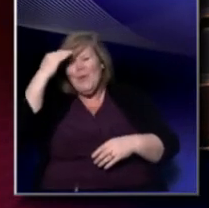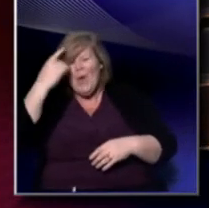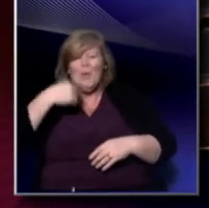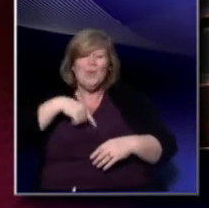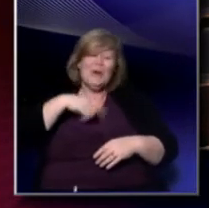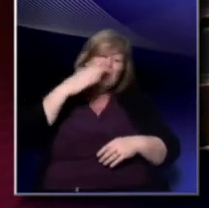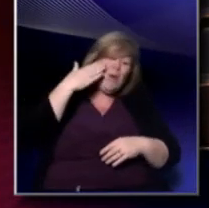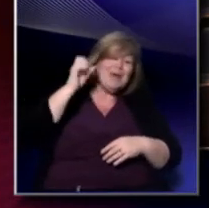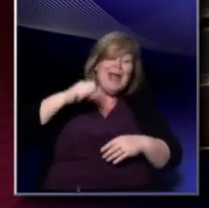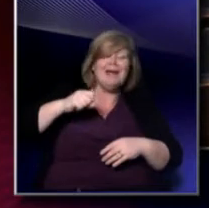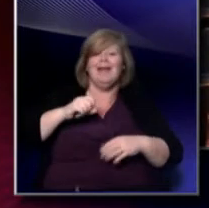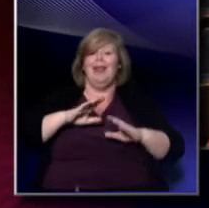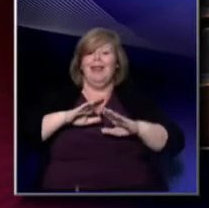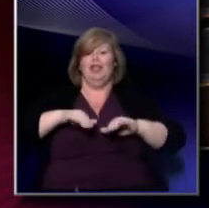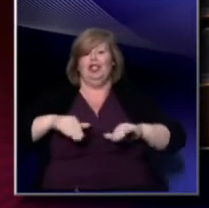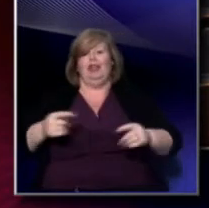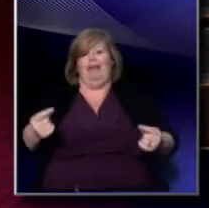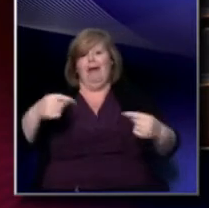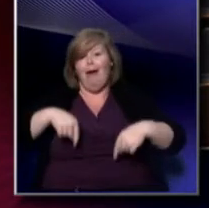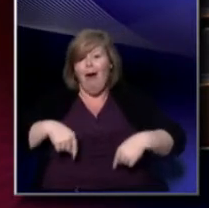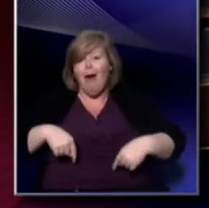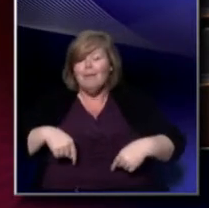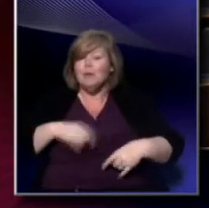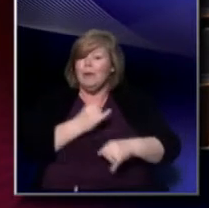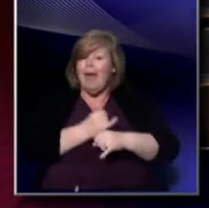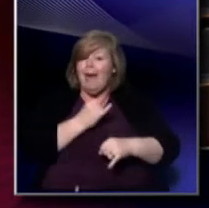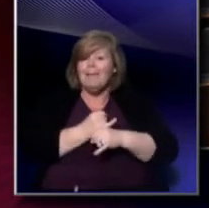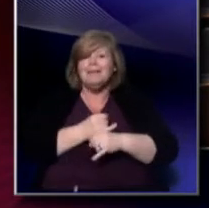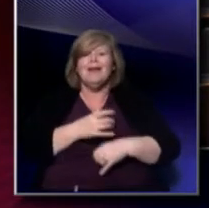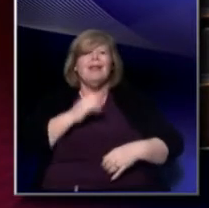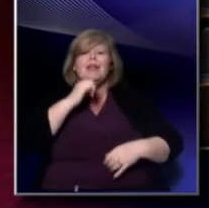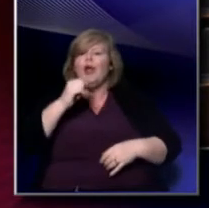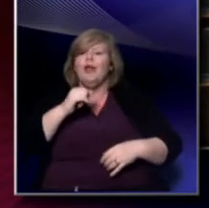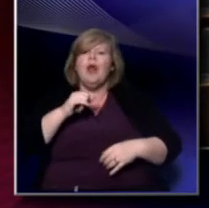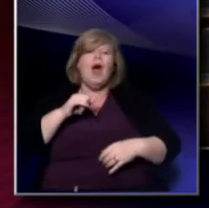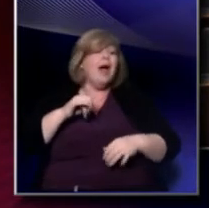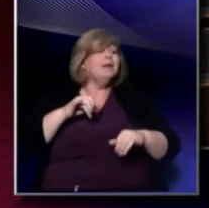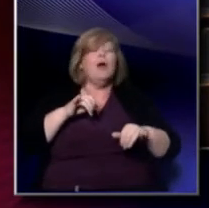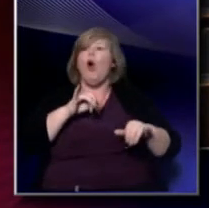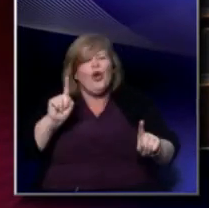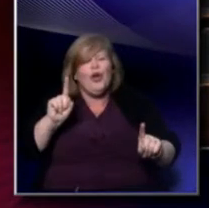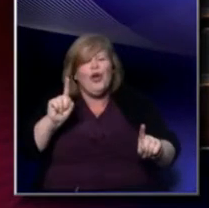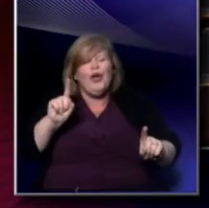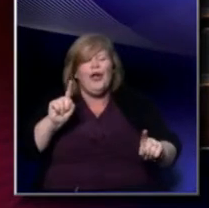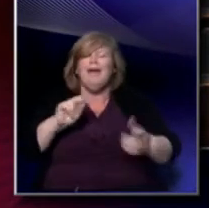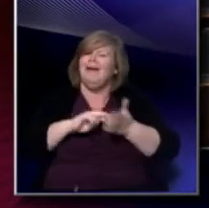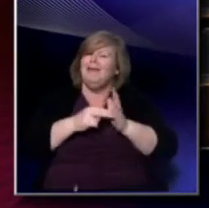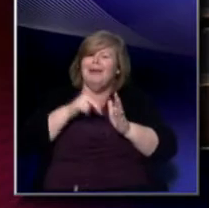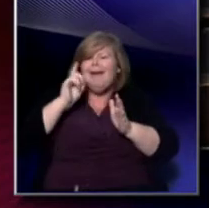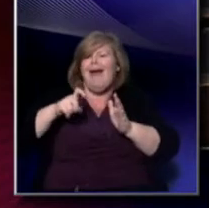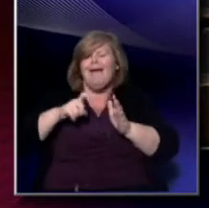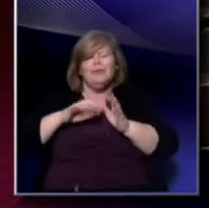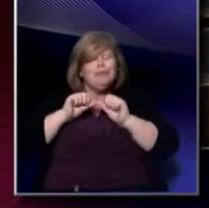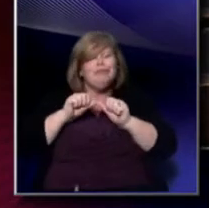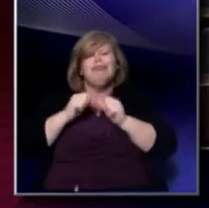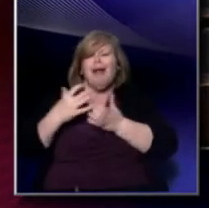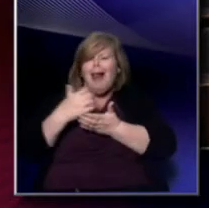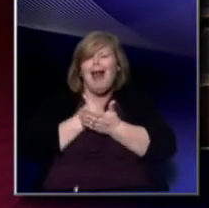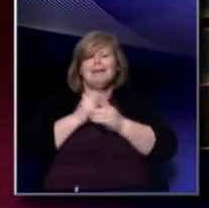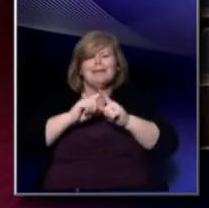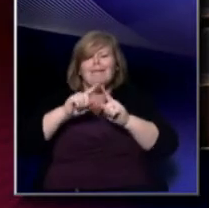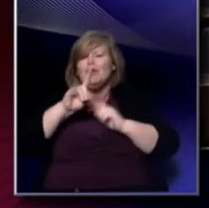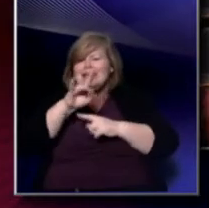that attend PDSD, ASD, and ASB, they're not cookie cutter. They're not even close. So we continue to collect data and say, what's